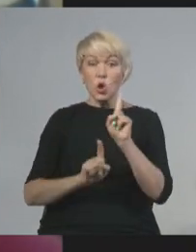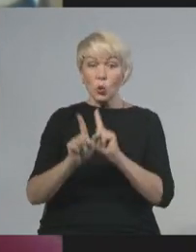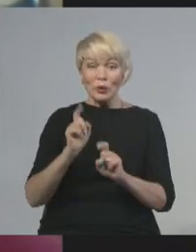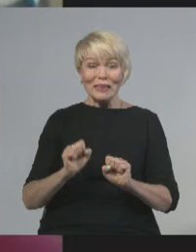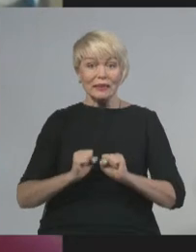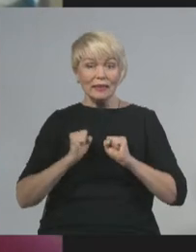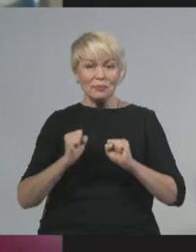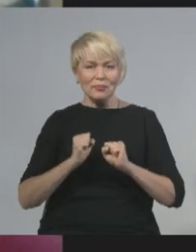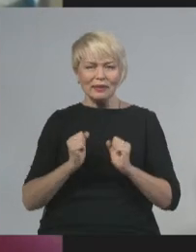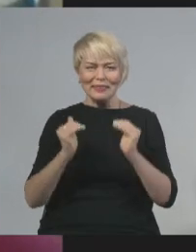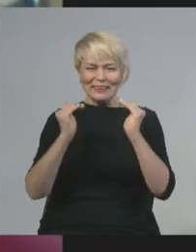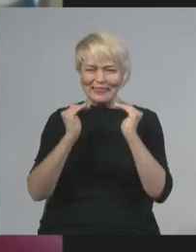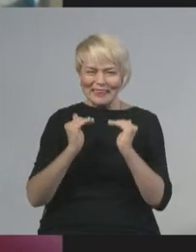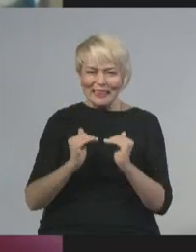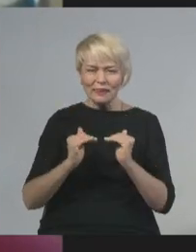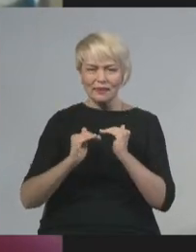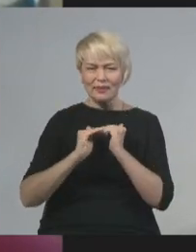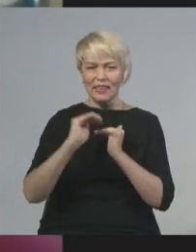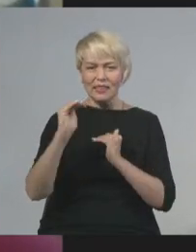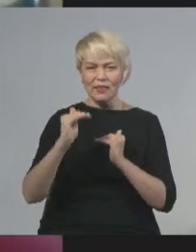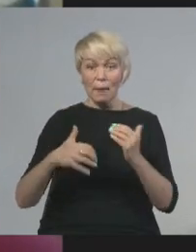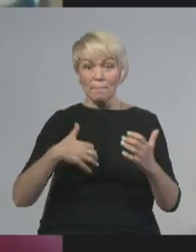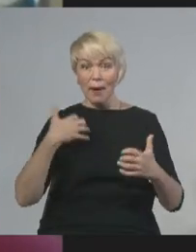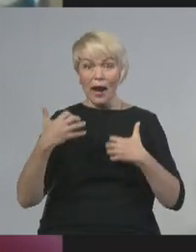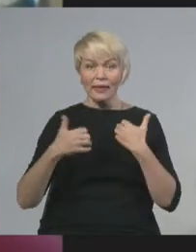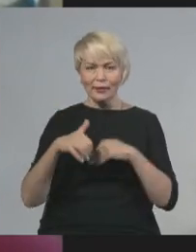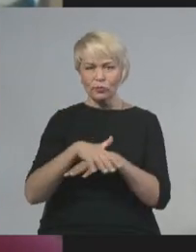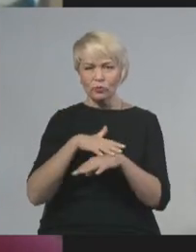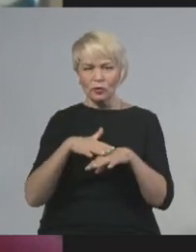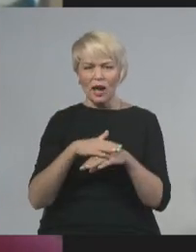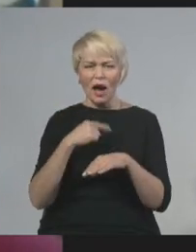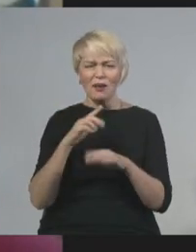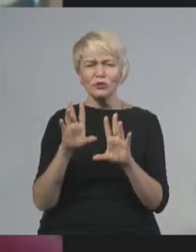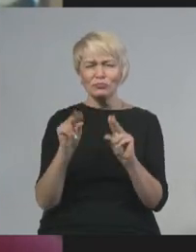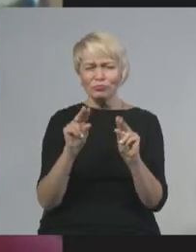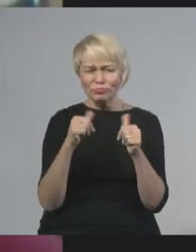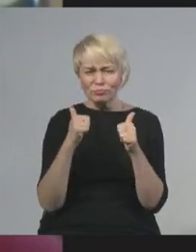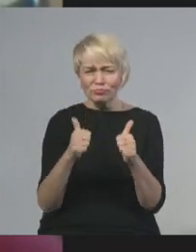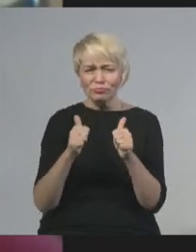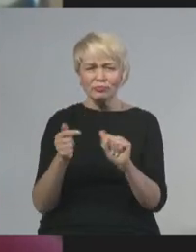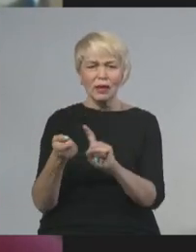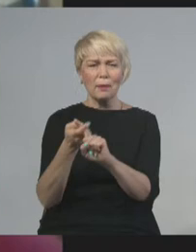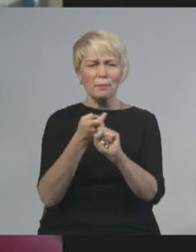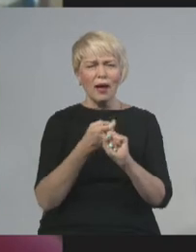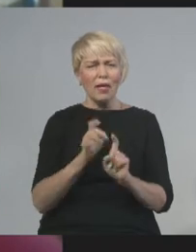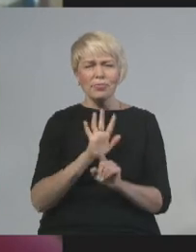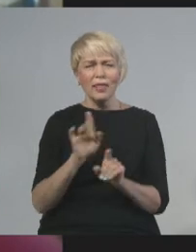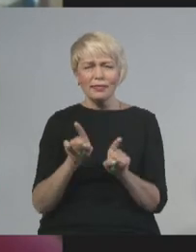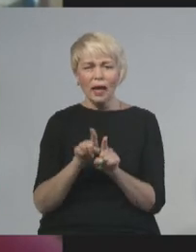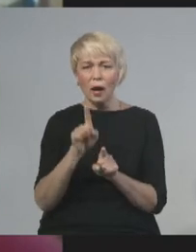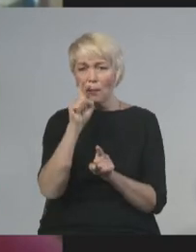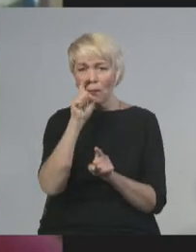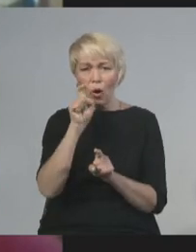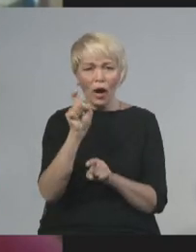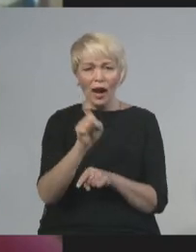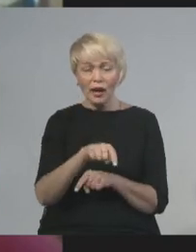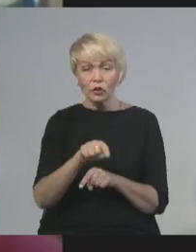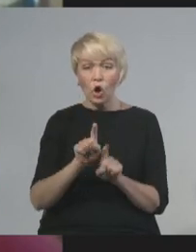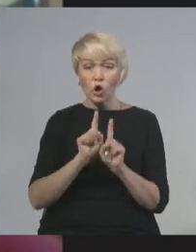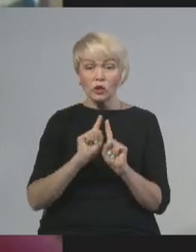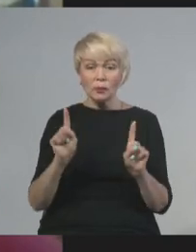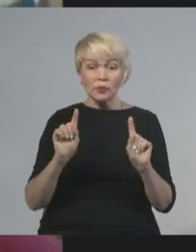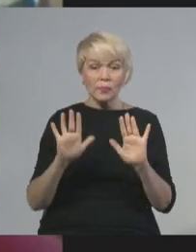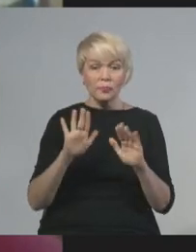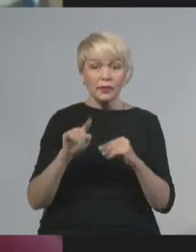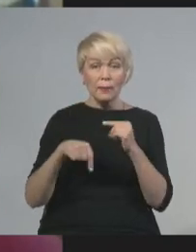okay um that the the pandemic is not so bad um especially this we saw especially in the second round when um the seniors